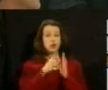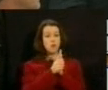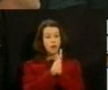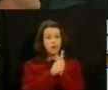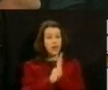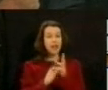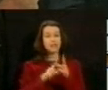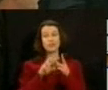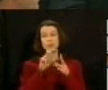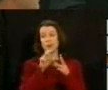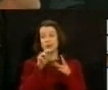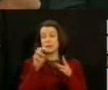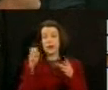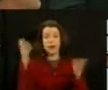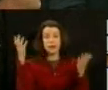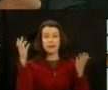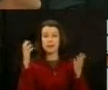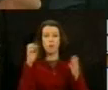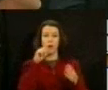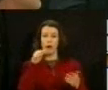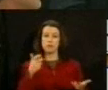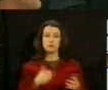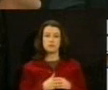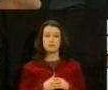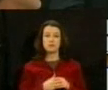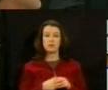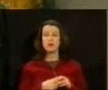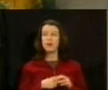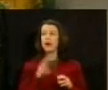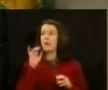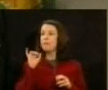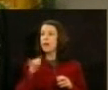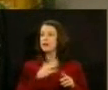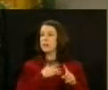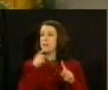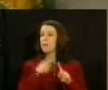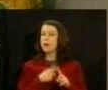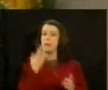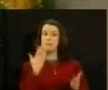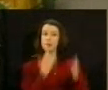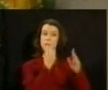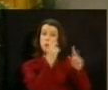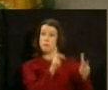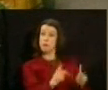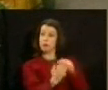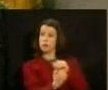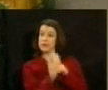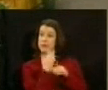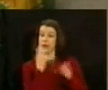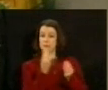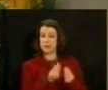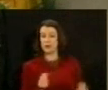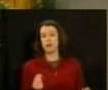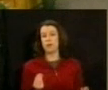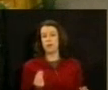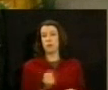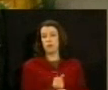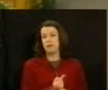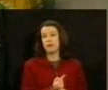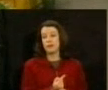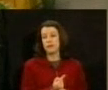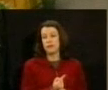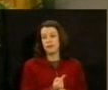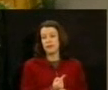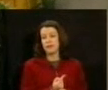resume or not. Well, that's the point I'm making. Someone could submit material, all right? So you'll be happy,